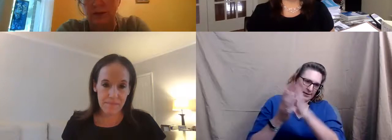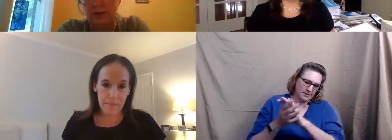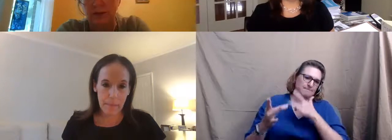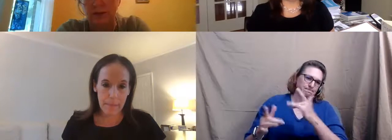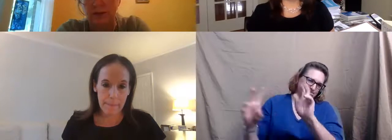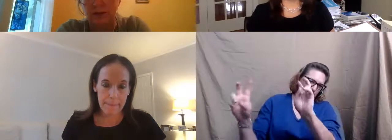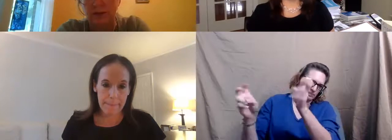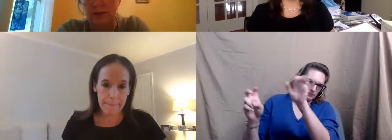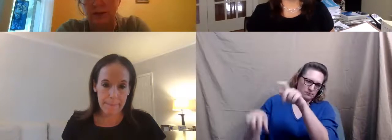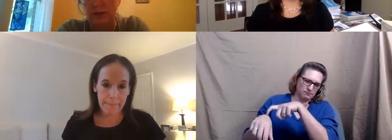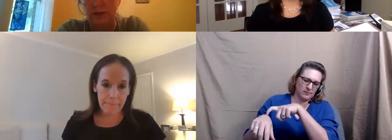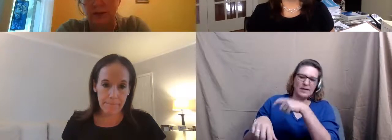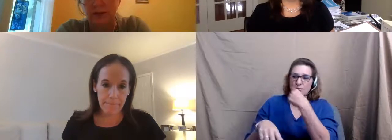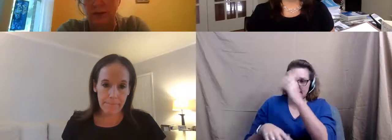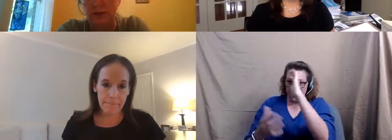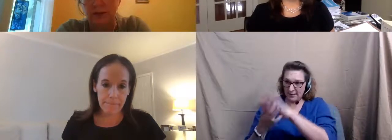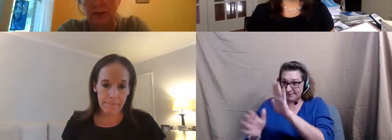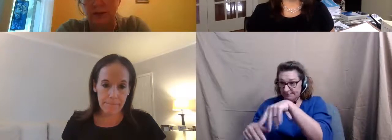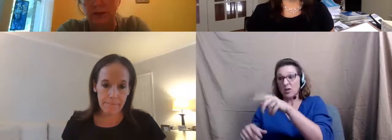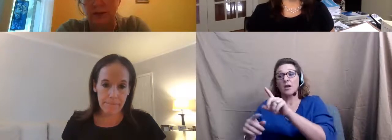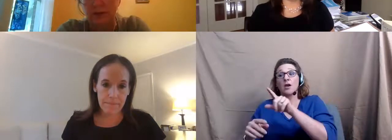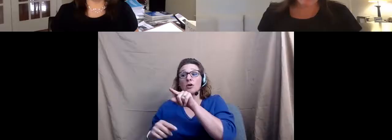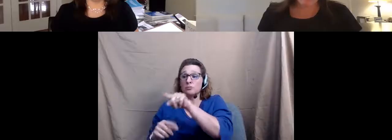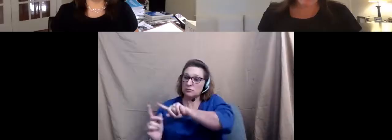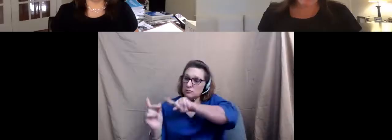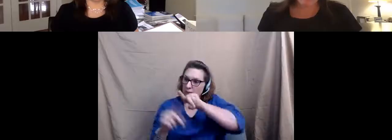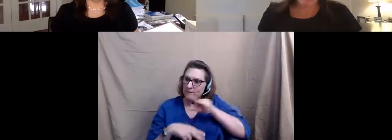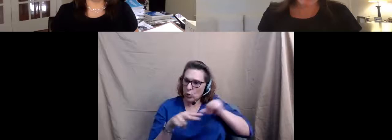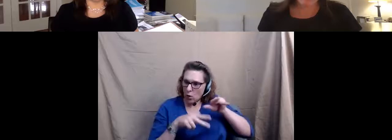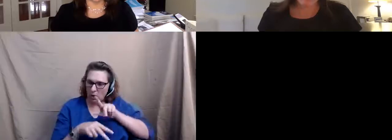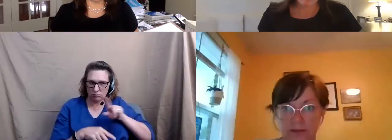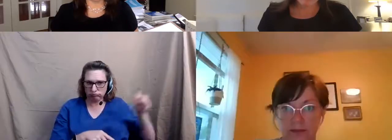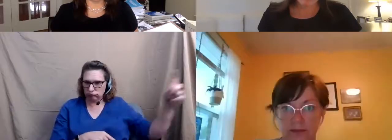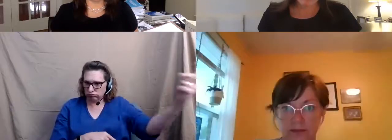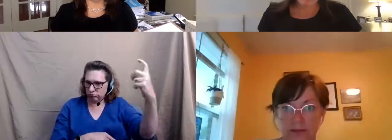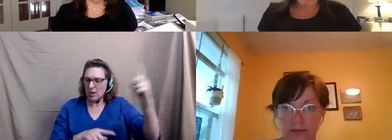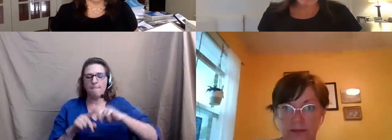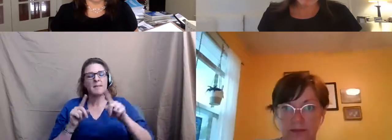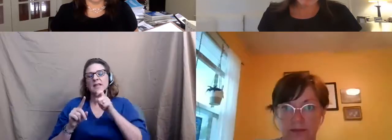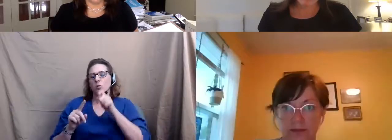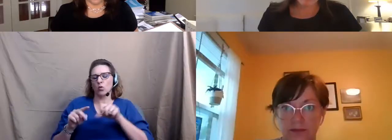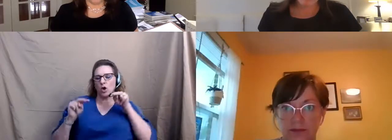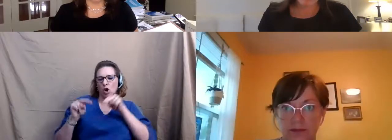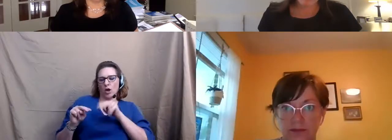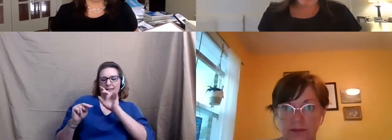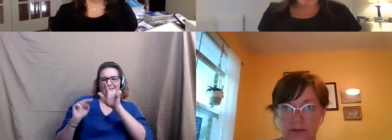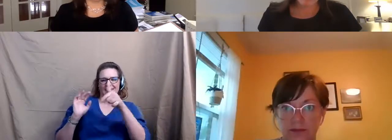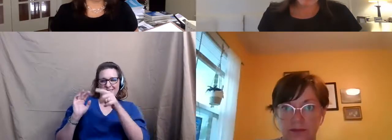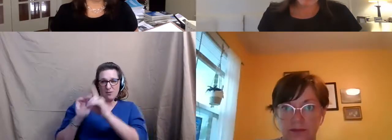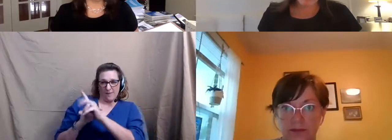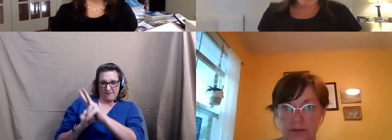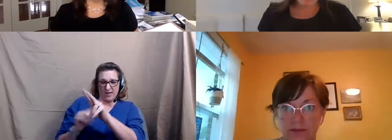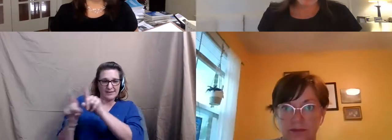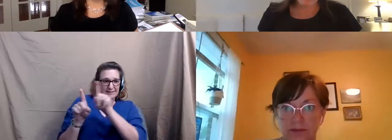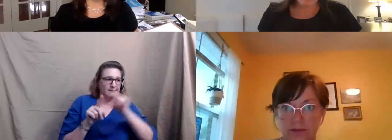to take a walk around the block. But they wouldn't treat intimate partner violence the way that they treated other crimes.